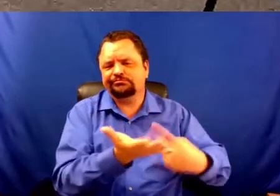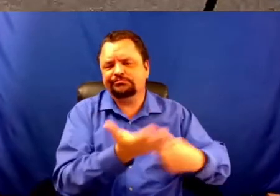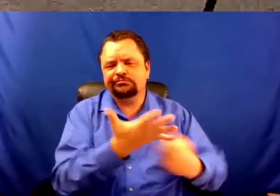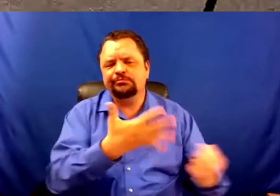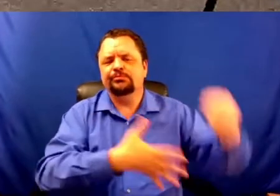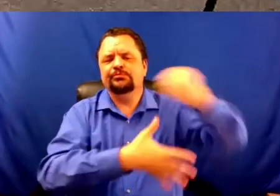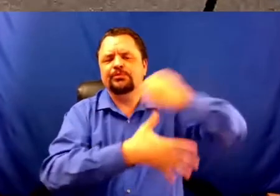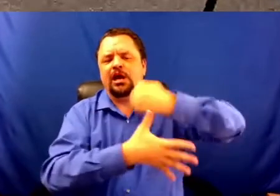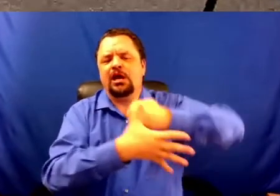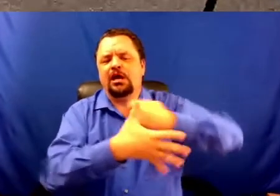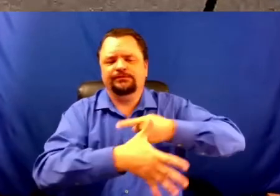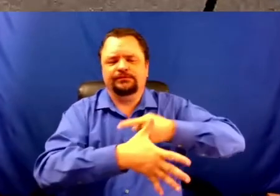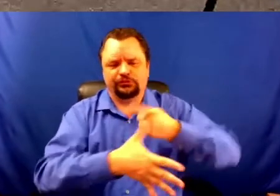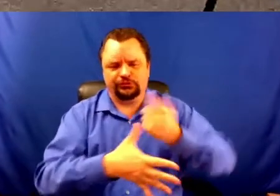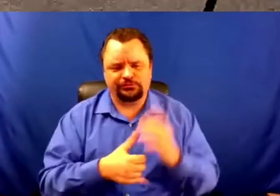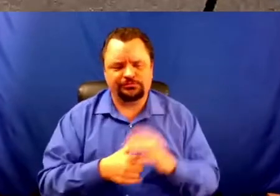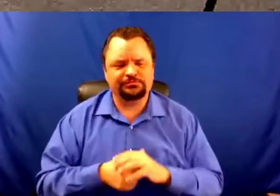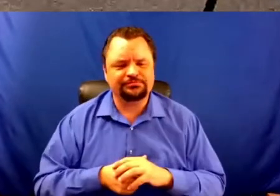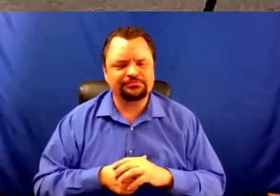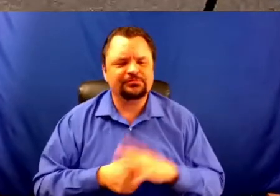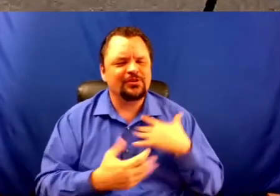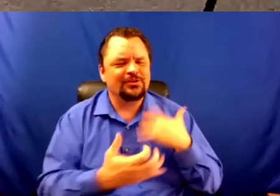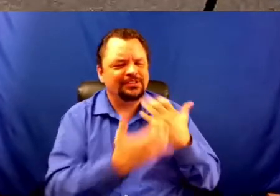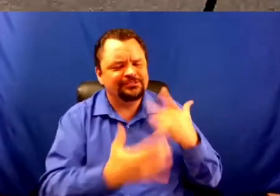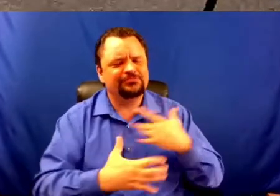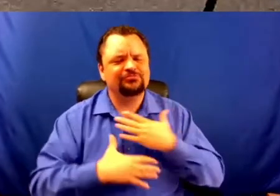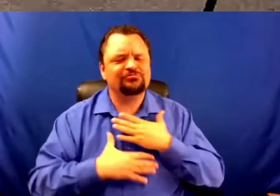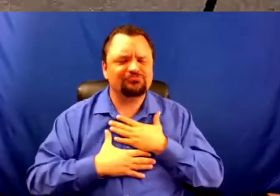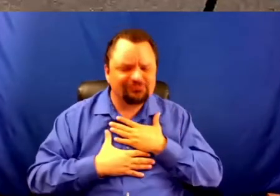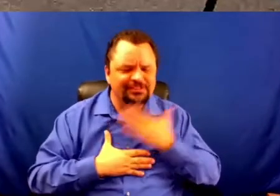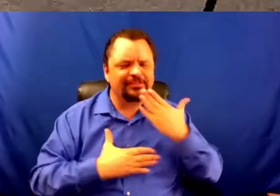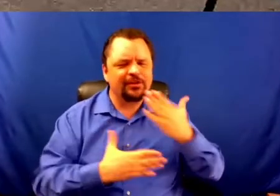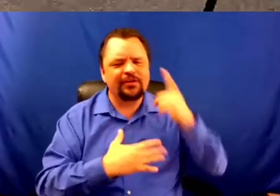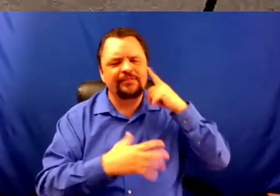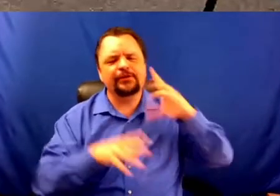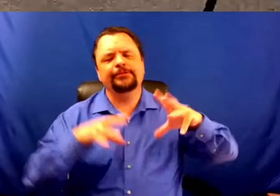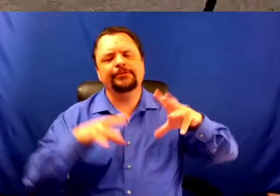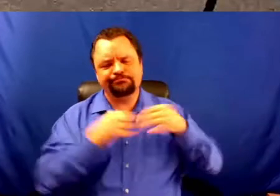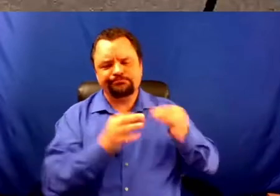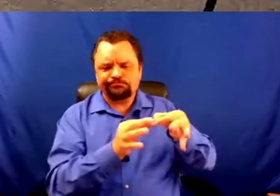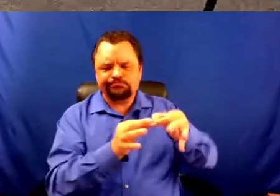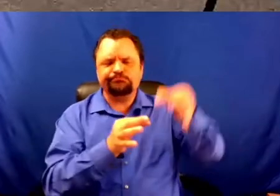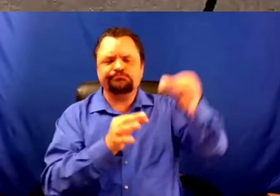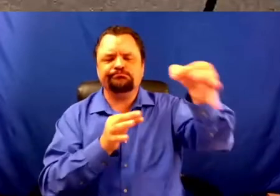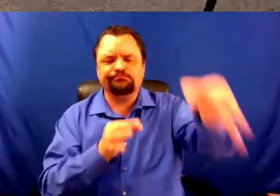grace and having us push that back. So let's go ahead and have